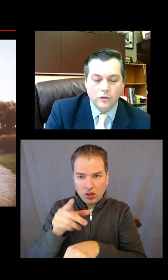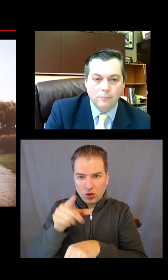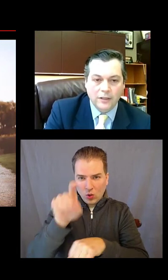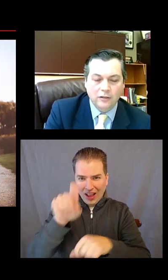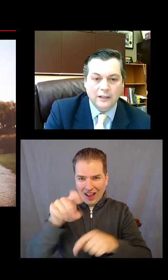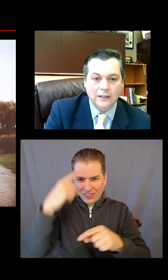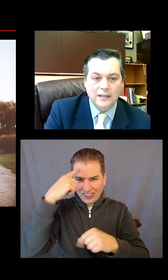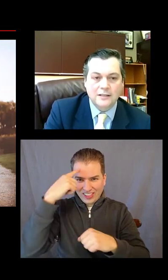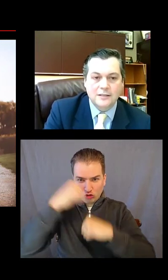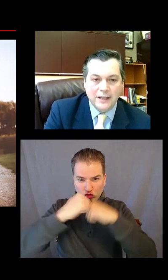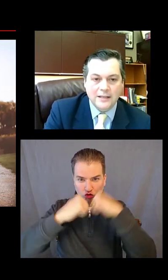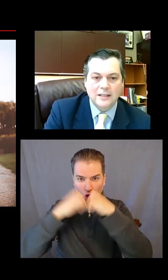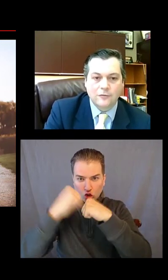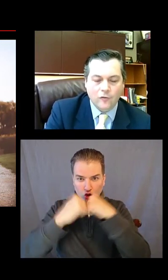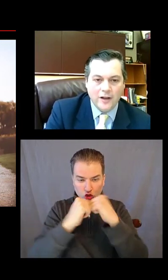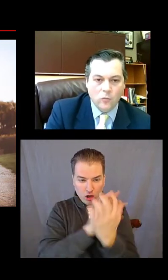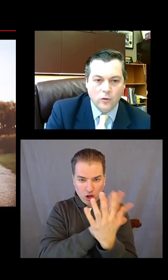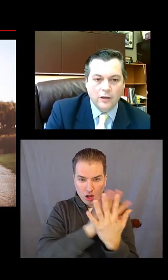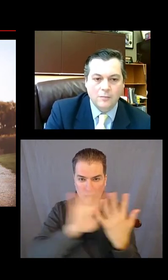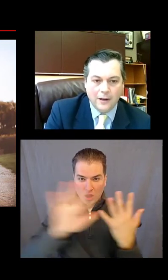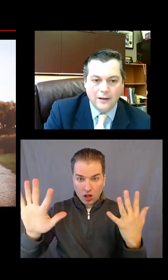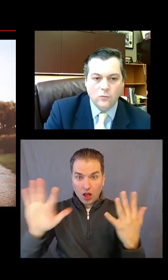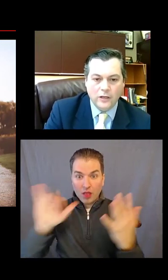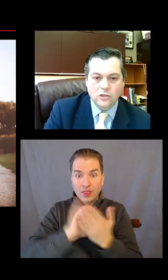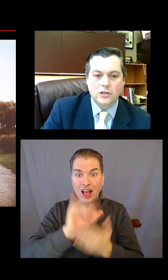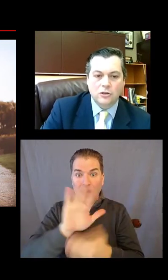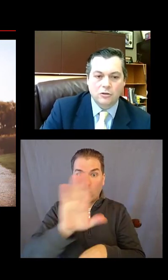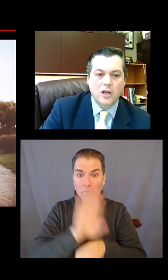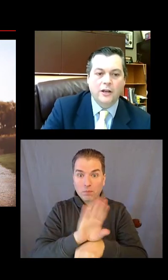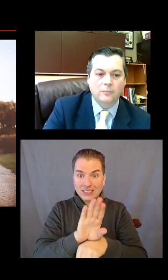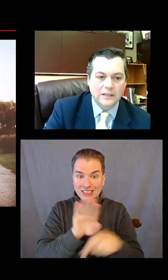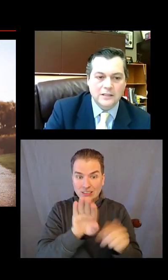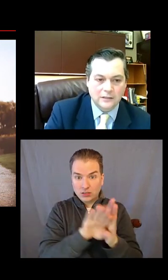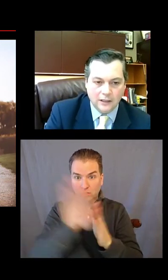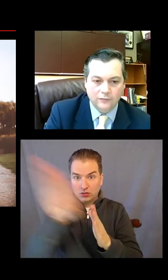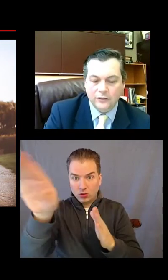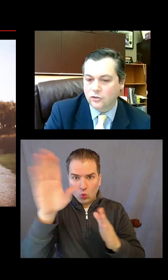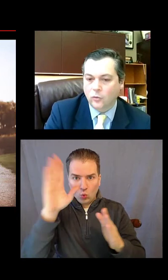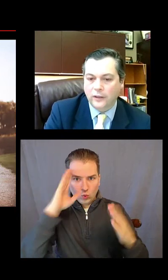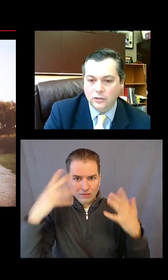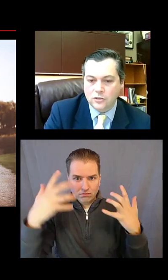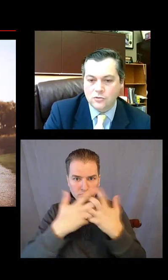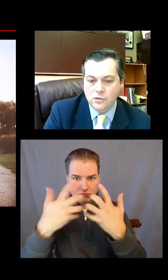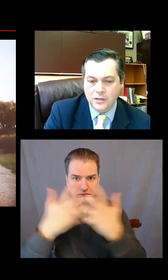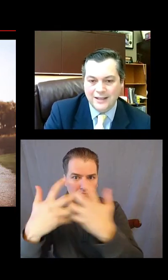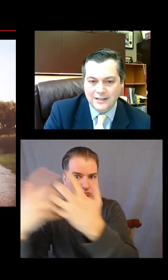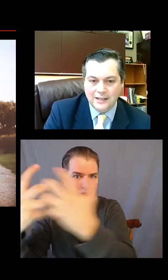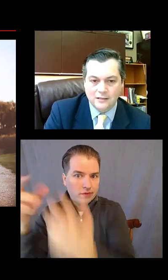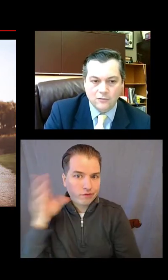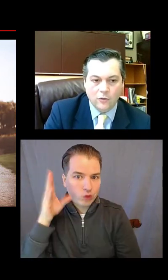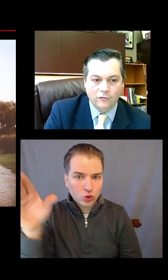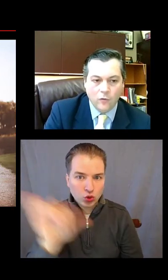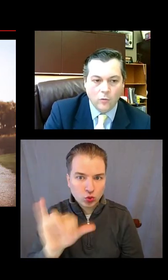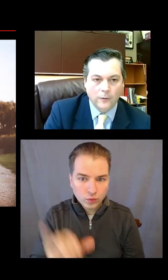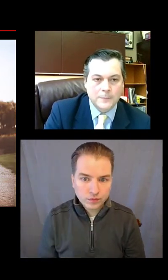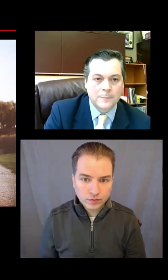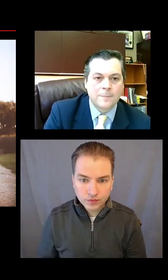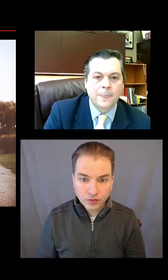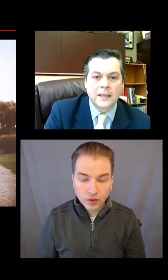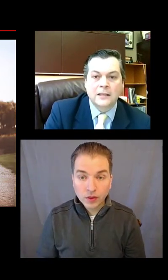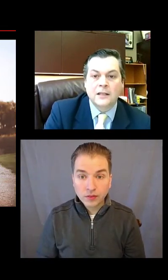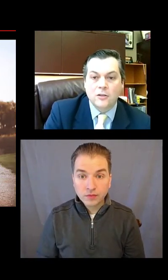understand what you're building is the basic framework upon which your entire business life is going to exist going